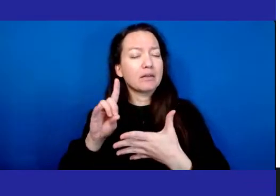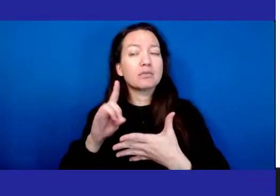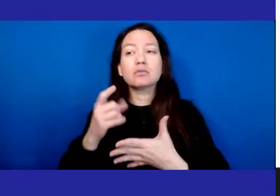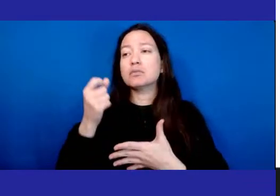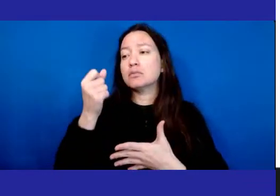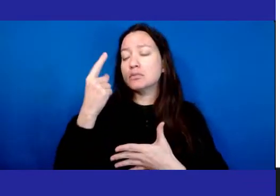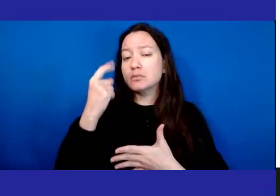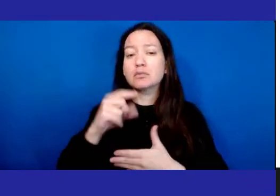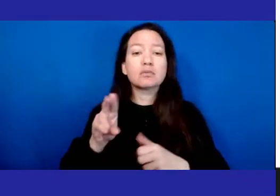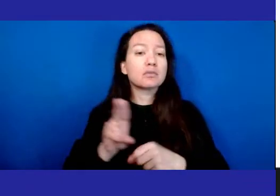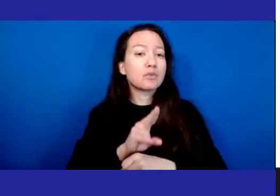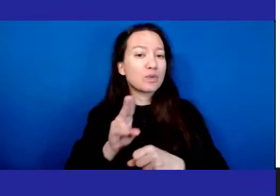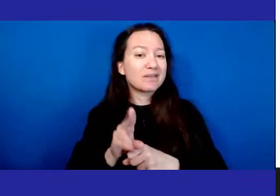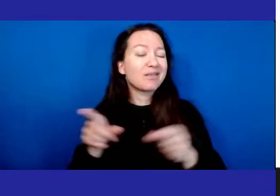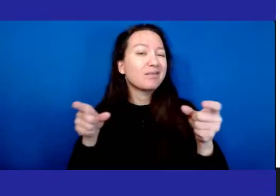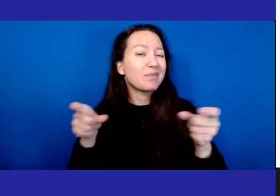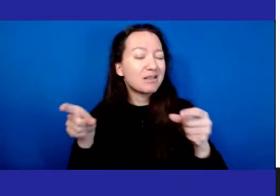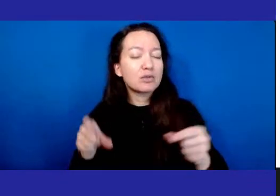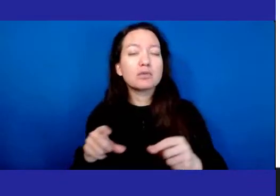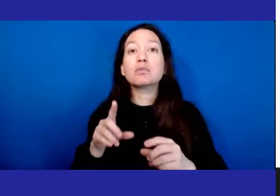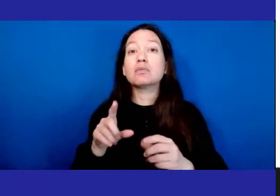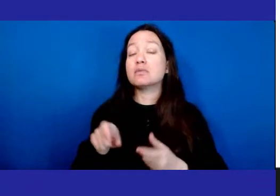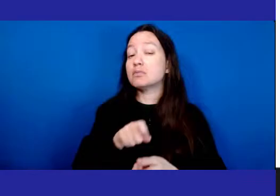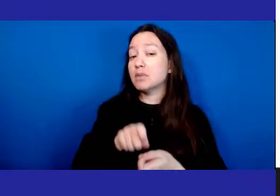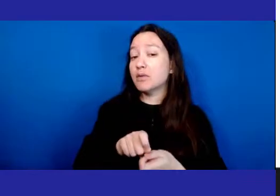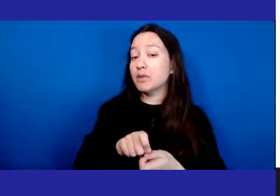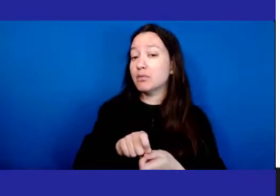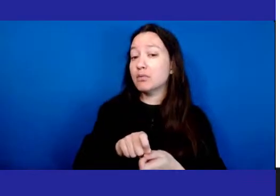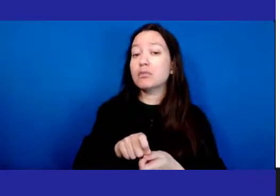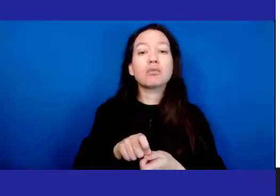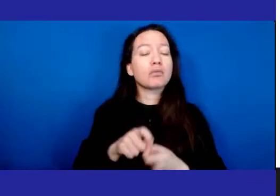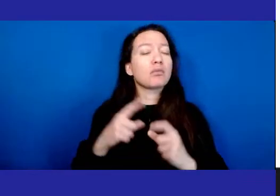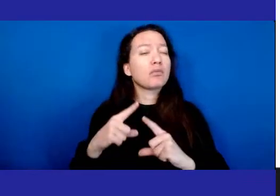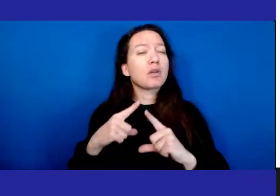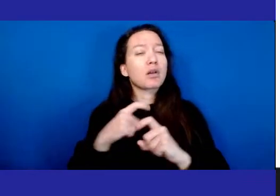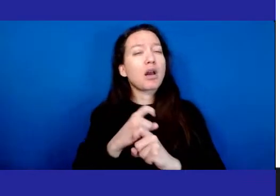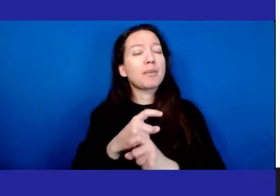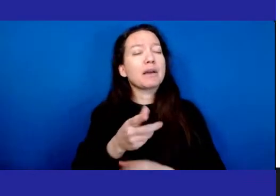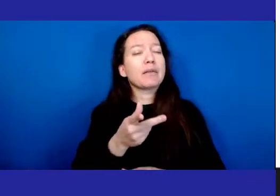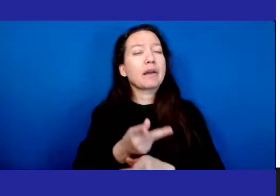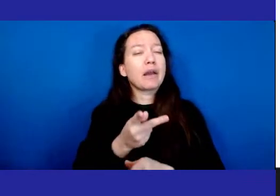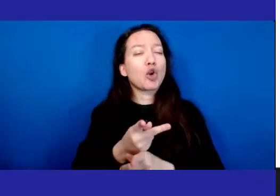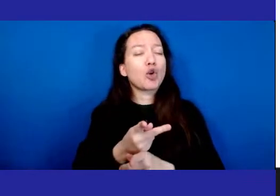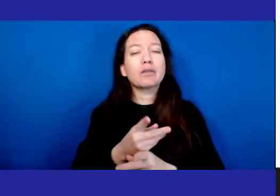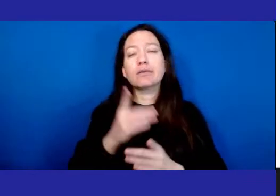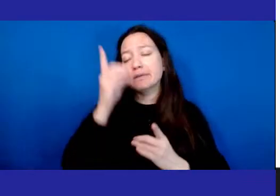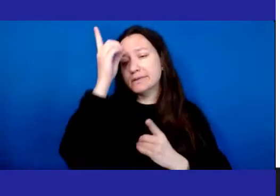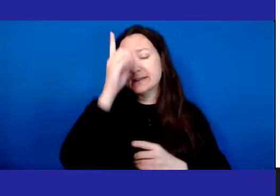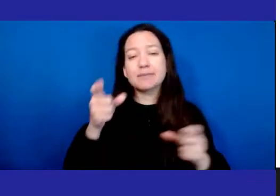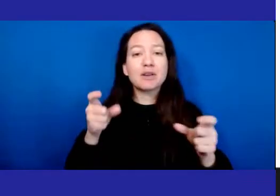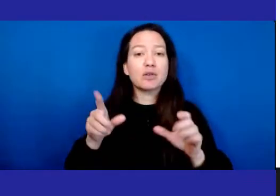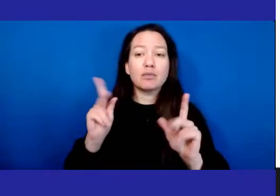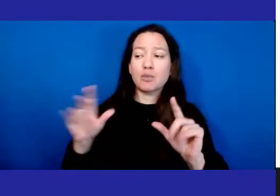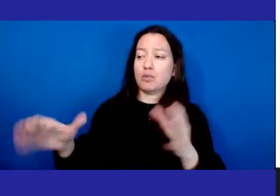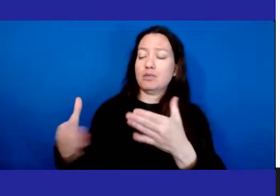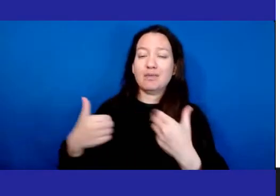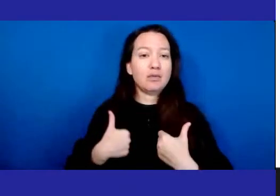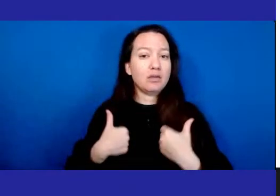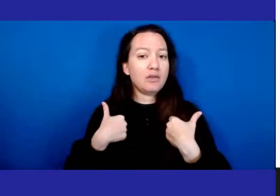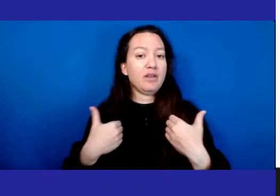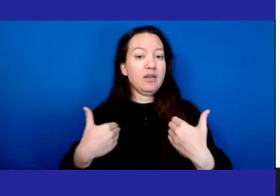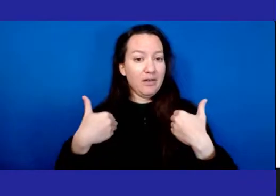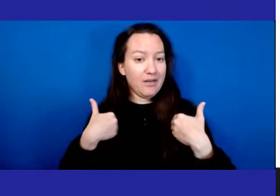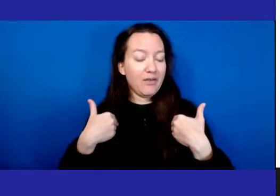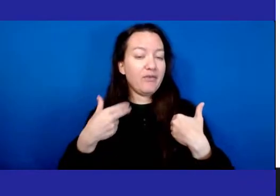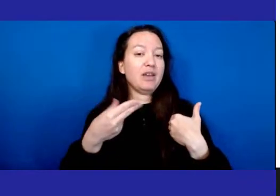has utilization management, and in particular, has complex care and disease management of a population living with HIV.